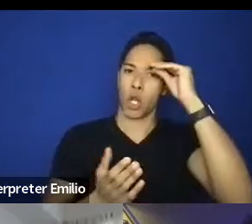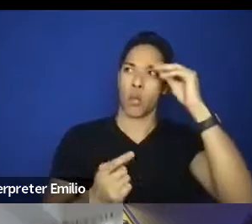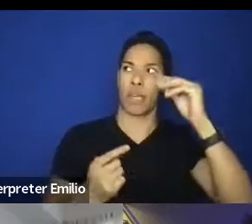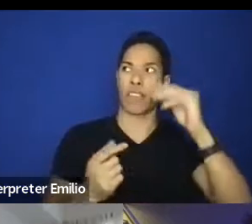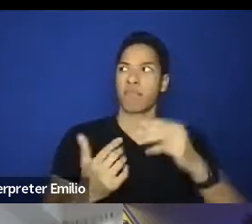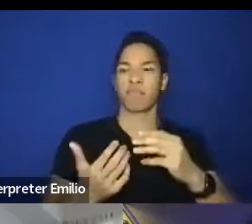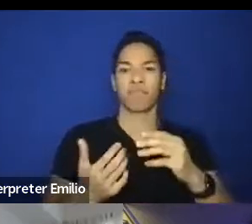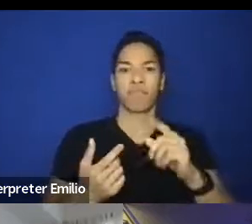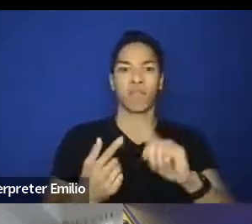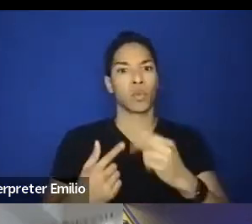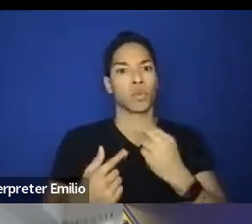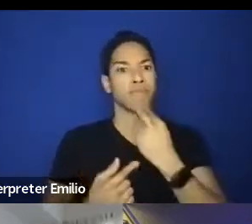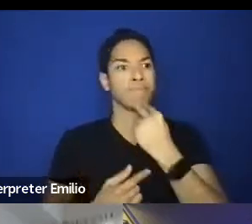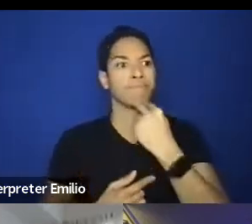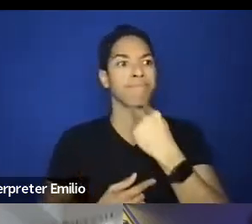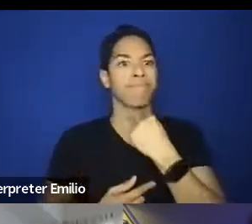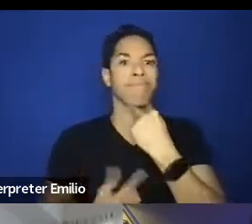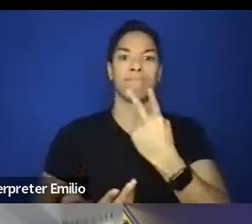realizing that